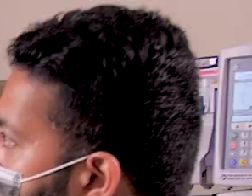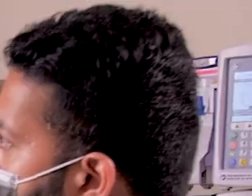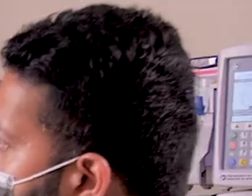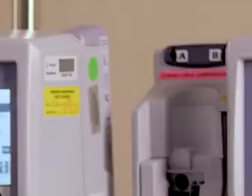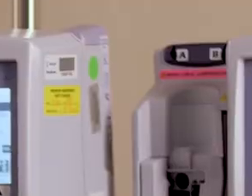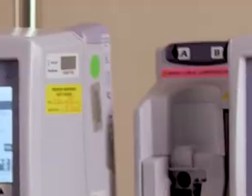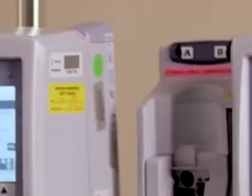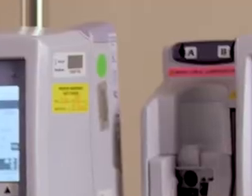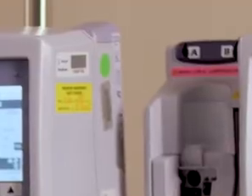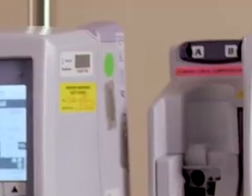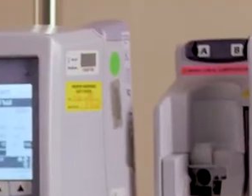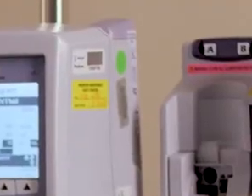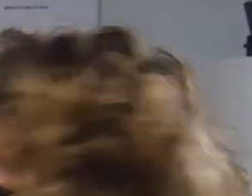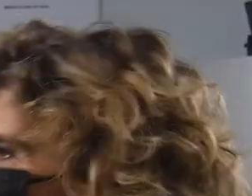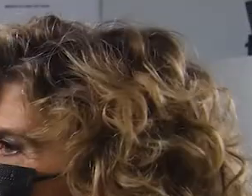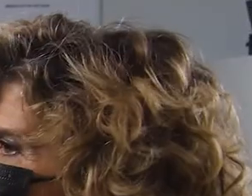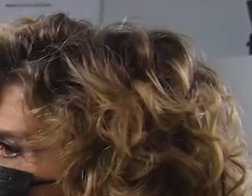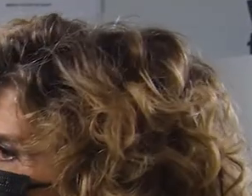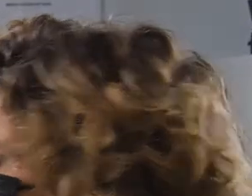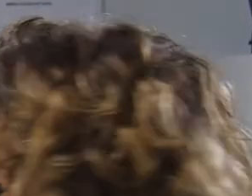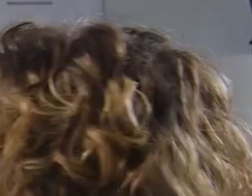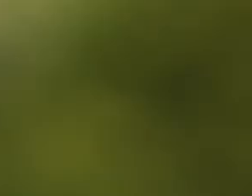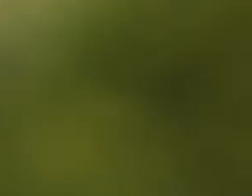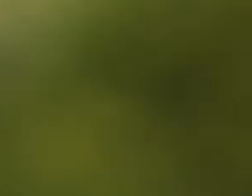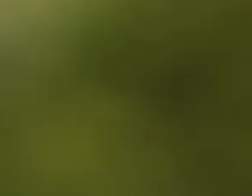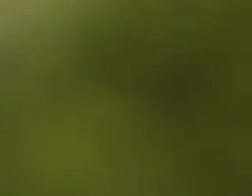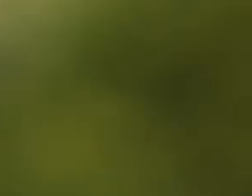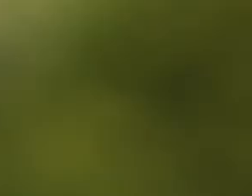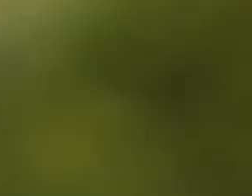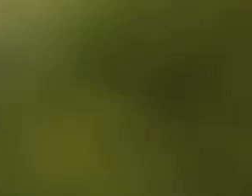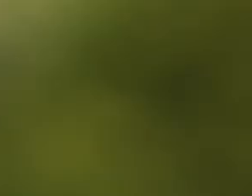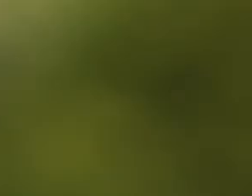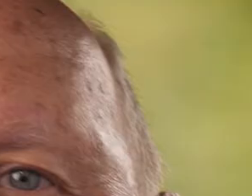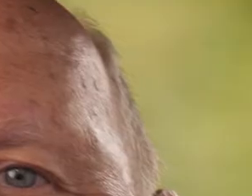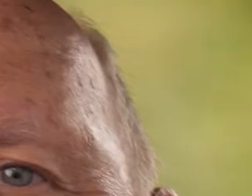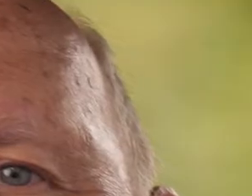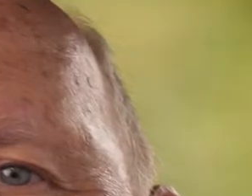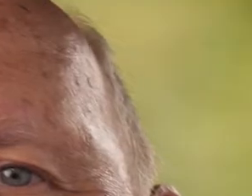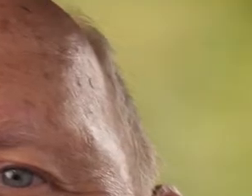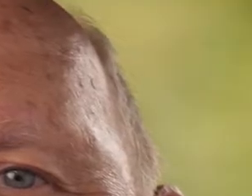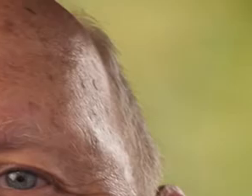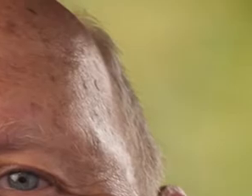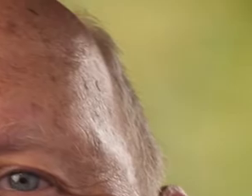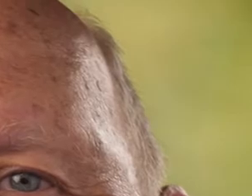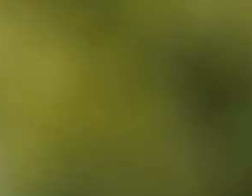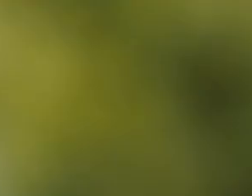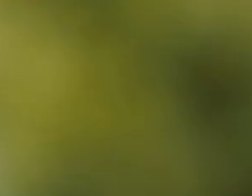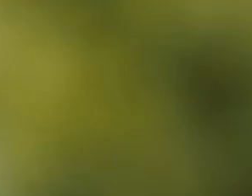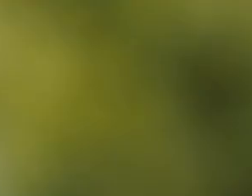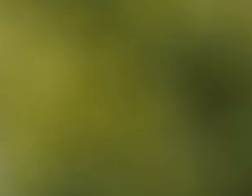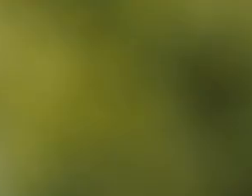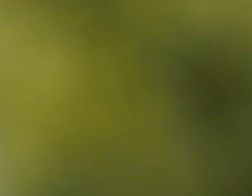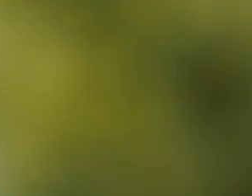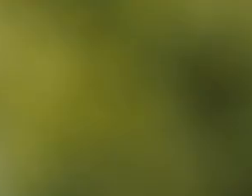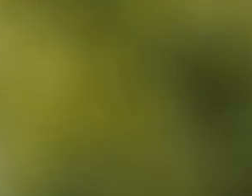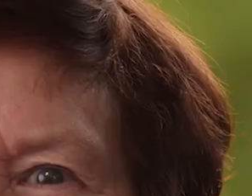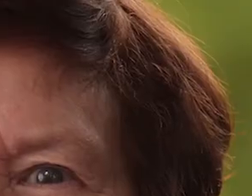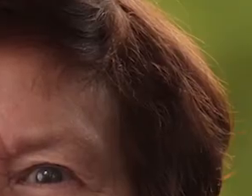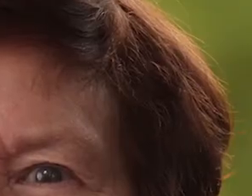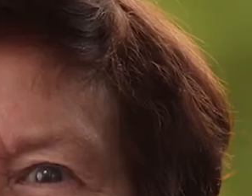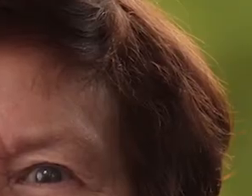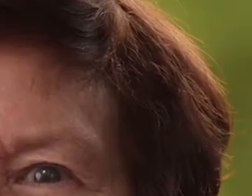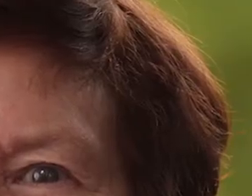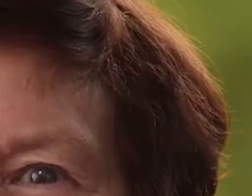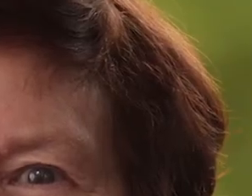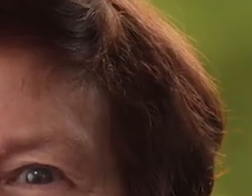a difference in the fight against cancer. We are proud to have patients who have experienced successful outcomes over